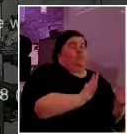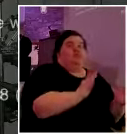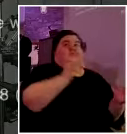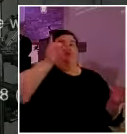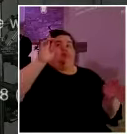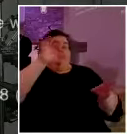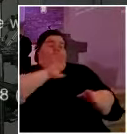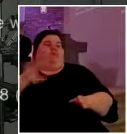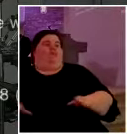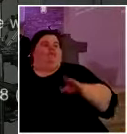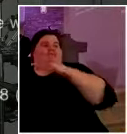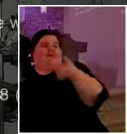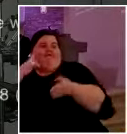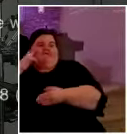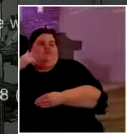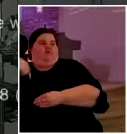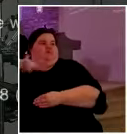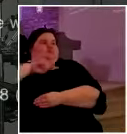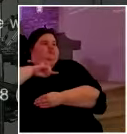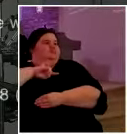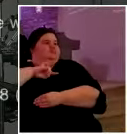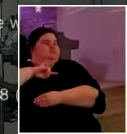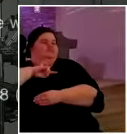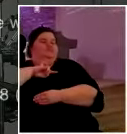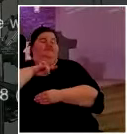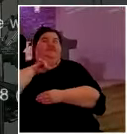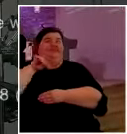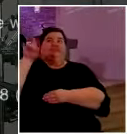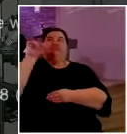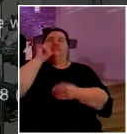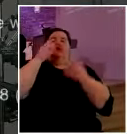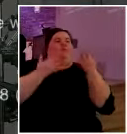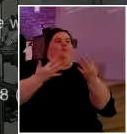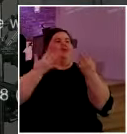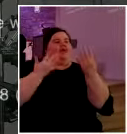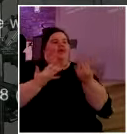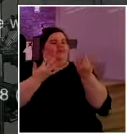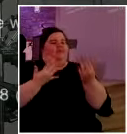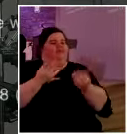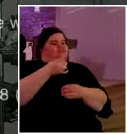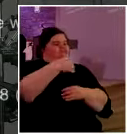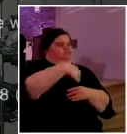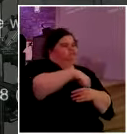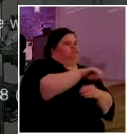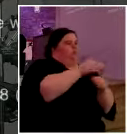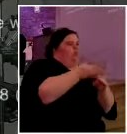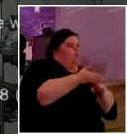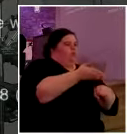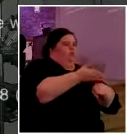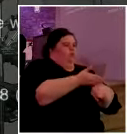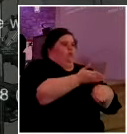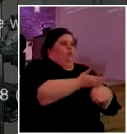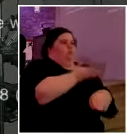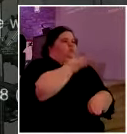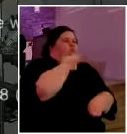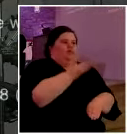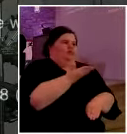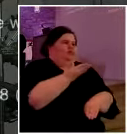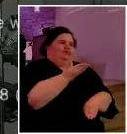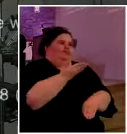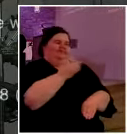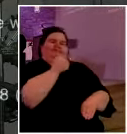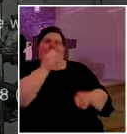us. He didn't wait until you and I got to a certain stage of being good. He didn't